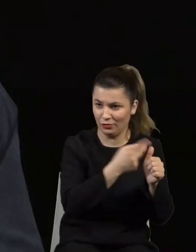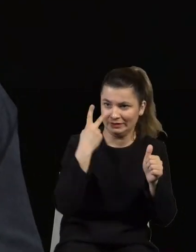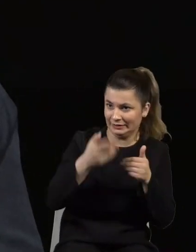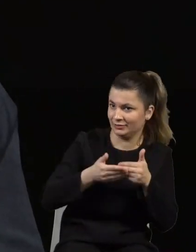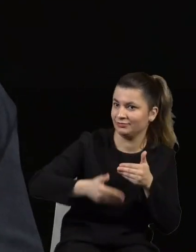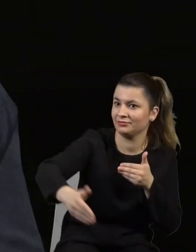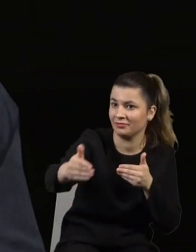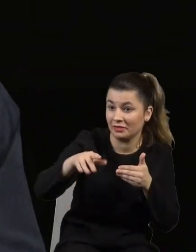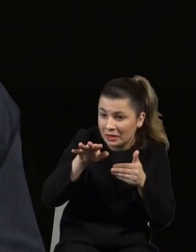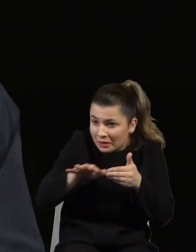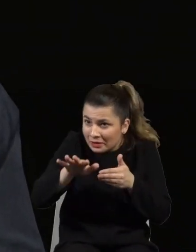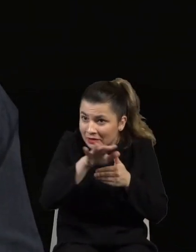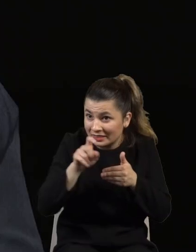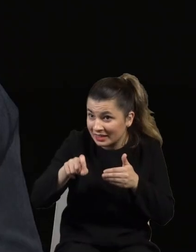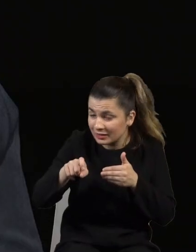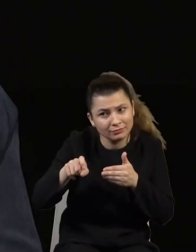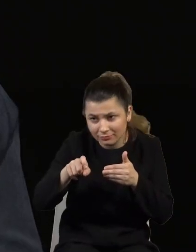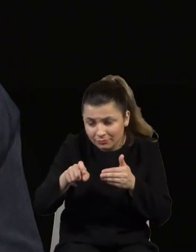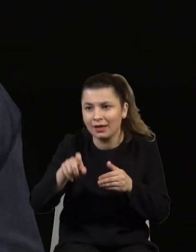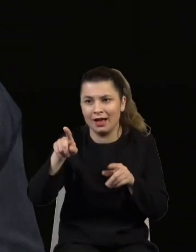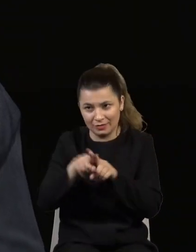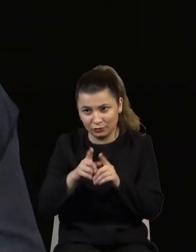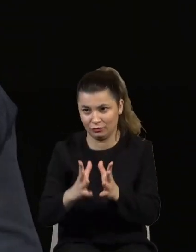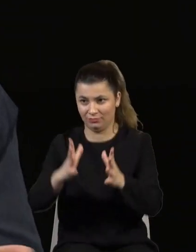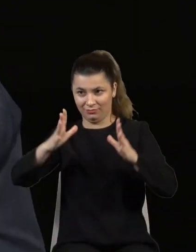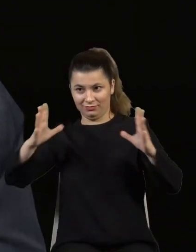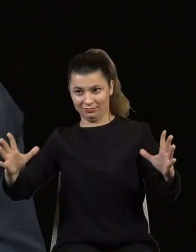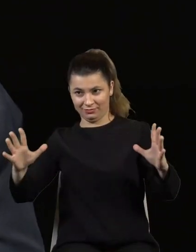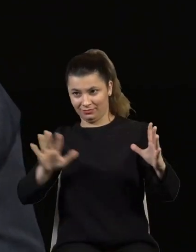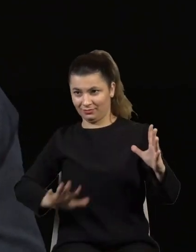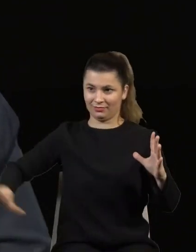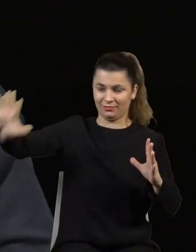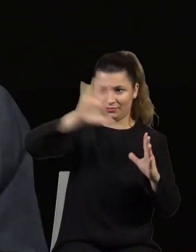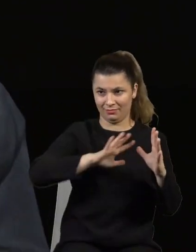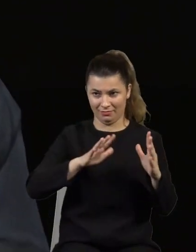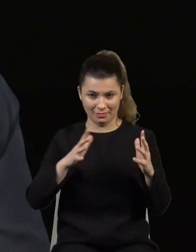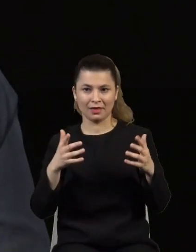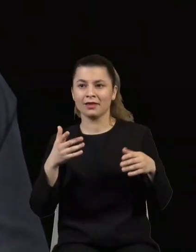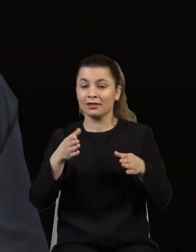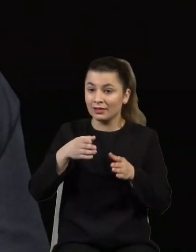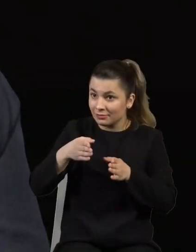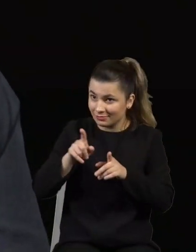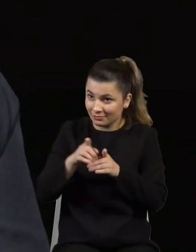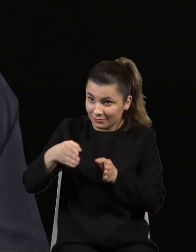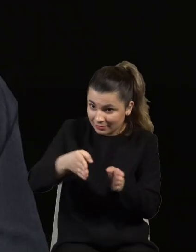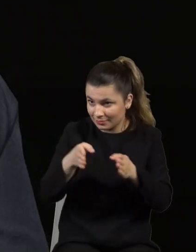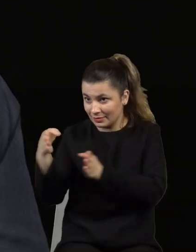new element that appeared, like planning documents.